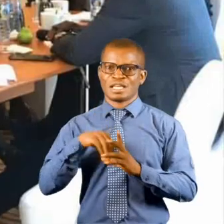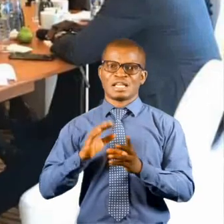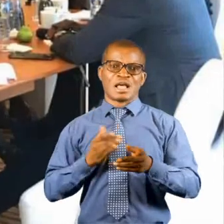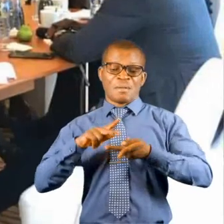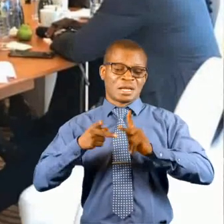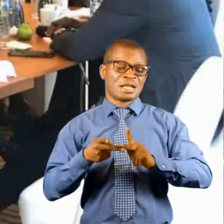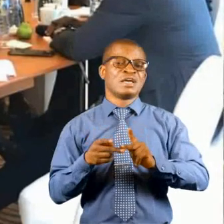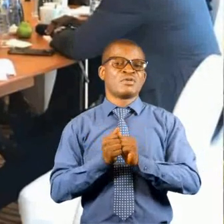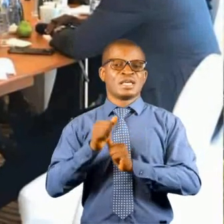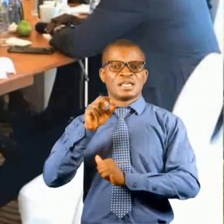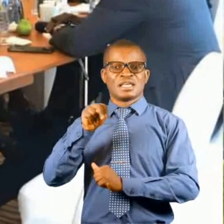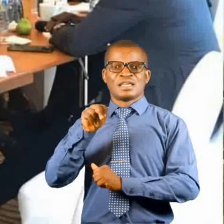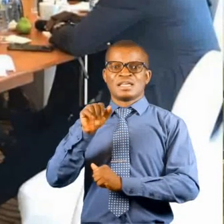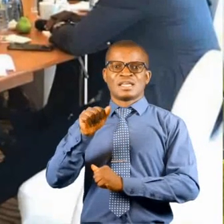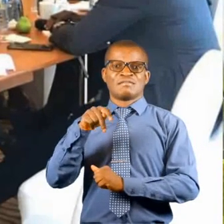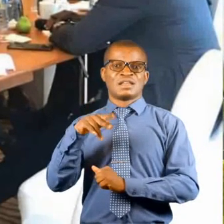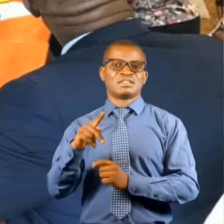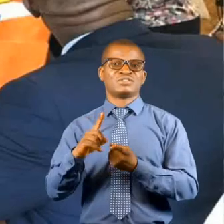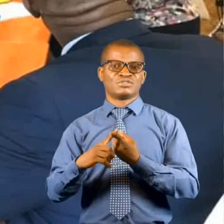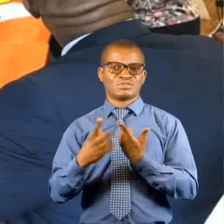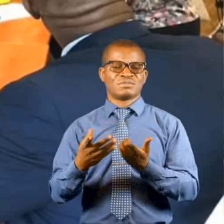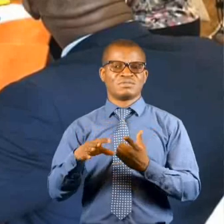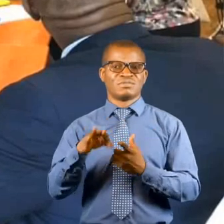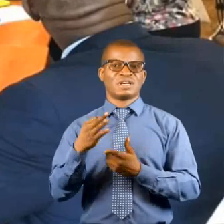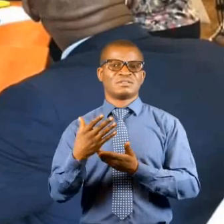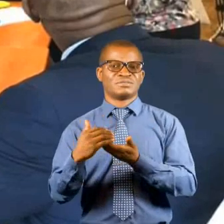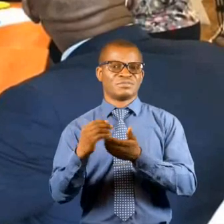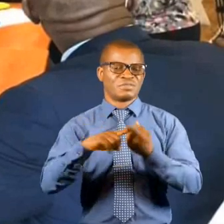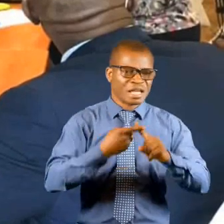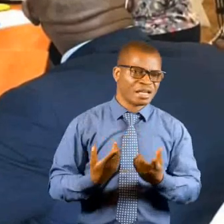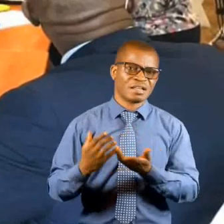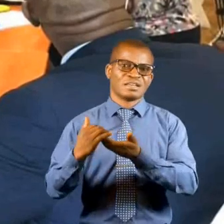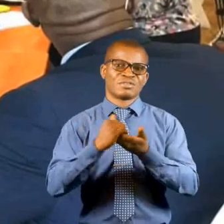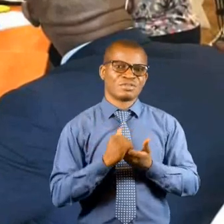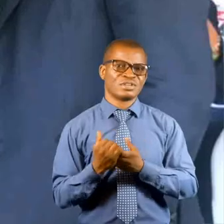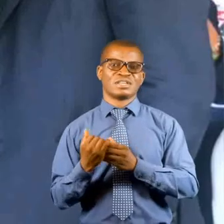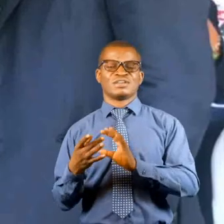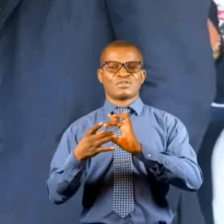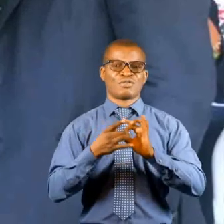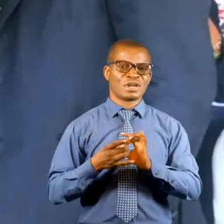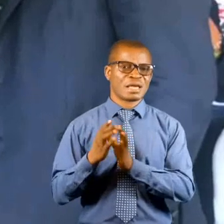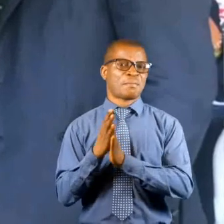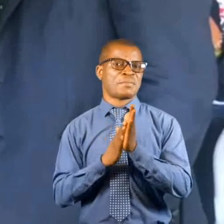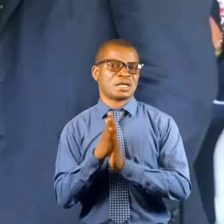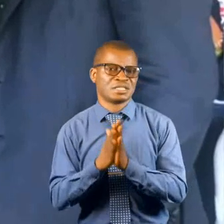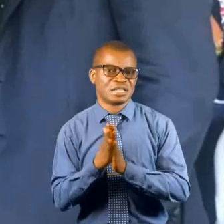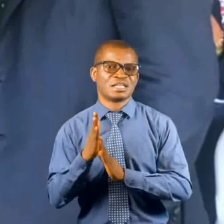lucky in our partnership with Naptip to find a partner and to find colleagues that are